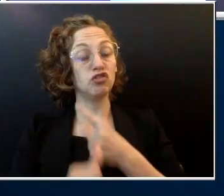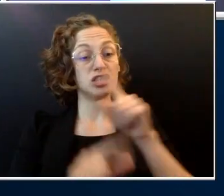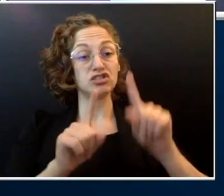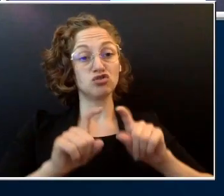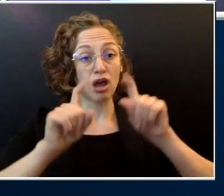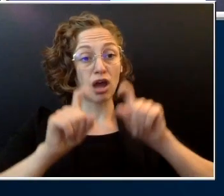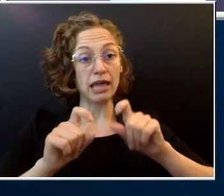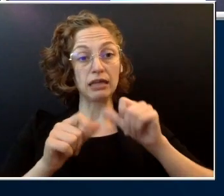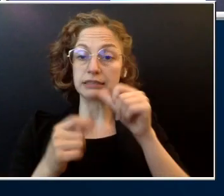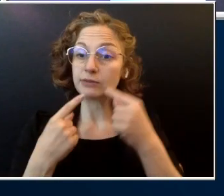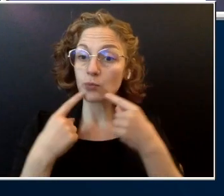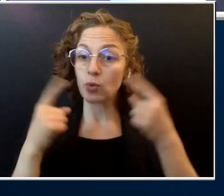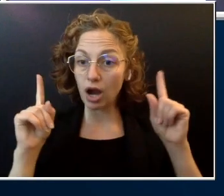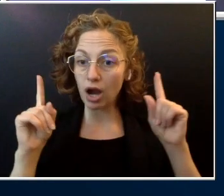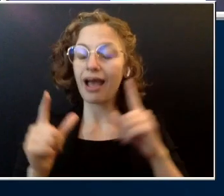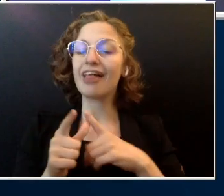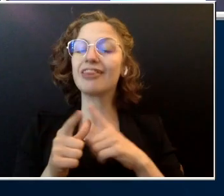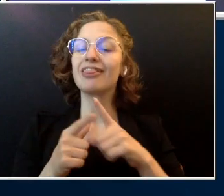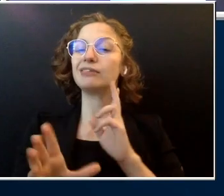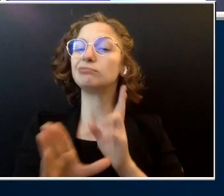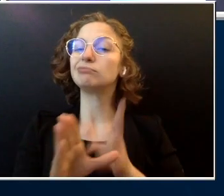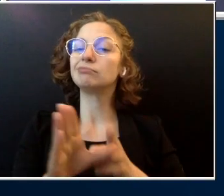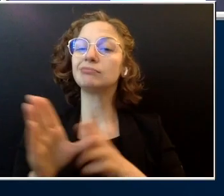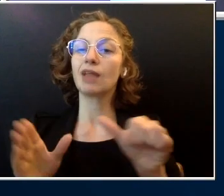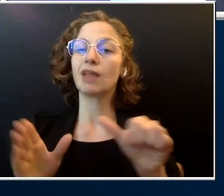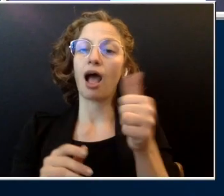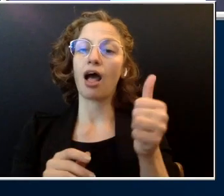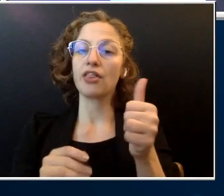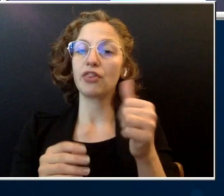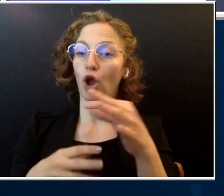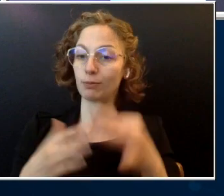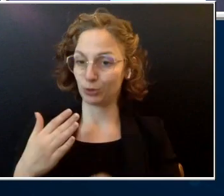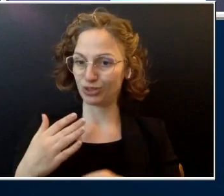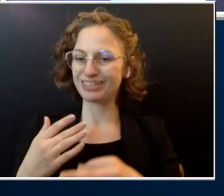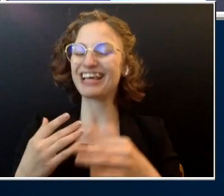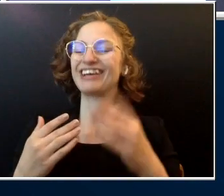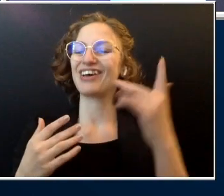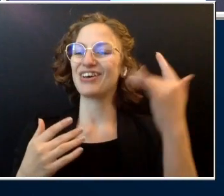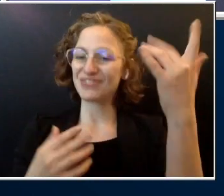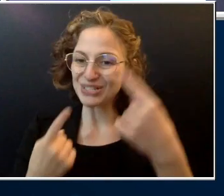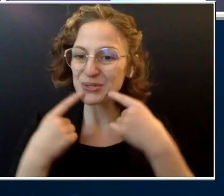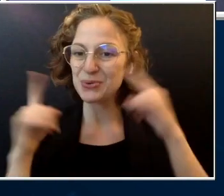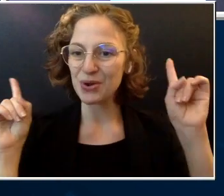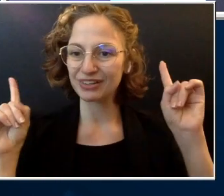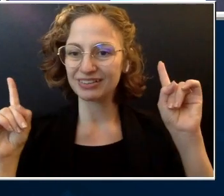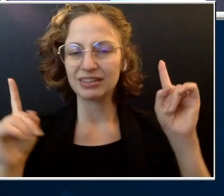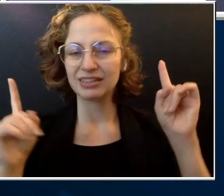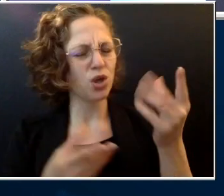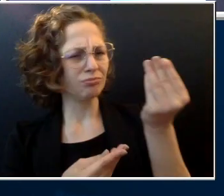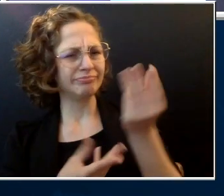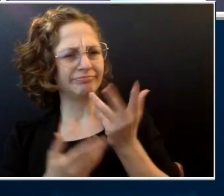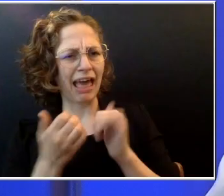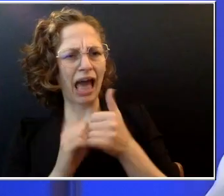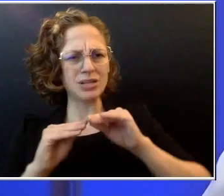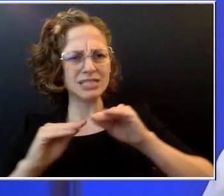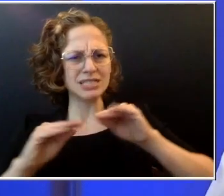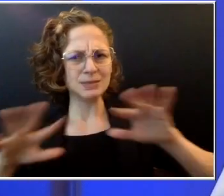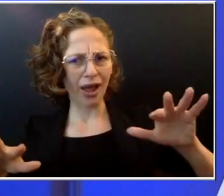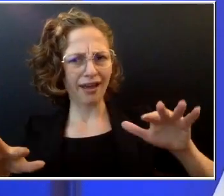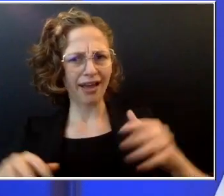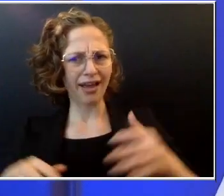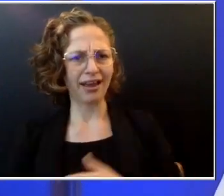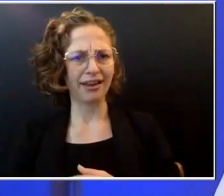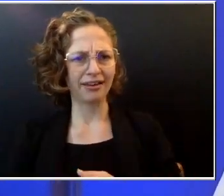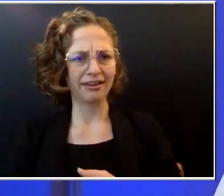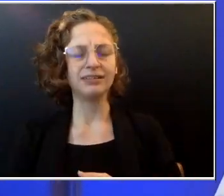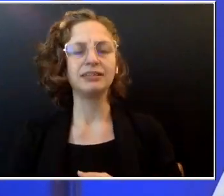how it spread. We talk about melanoma as a skin cancer. Where did it run off to? Yeah, if you just take melanoma in general, it